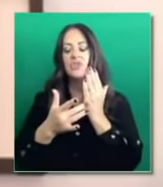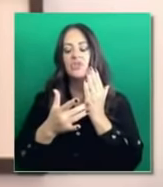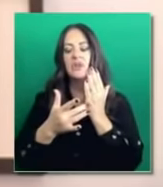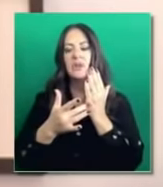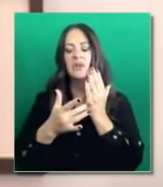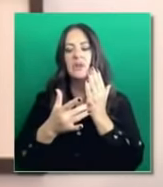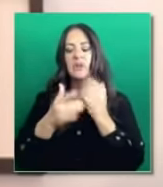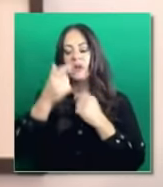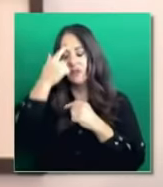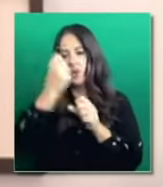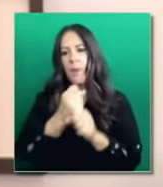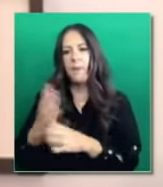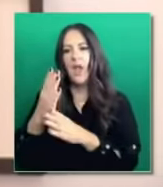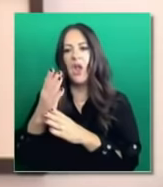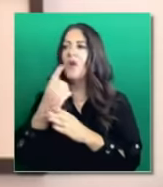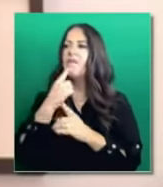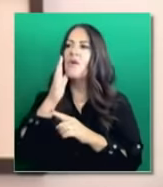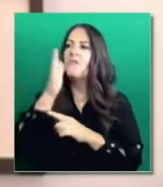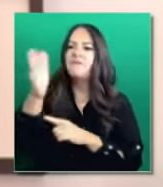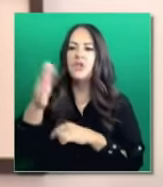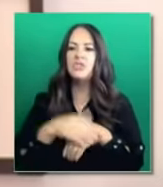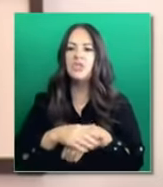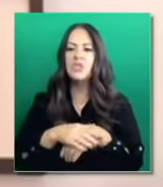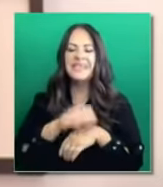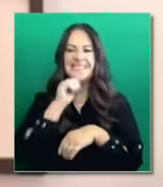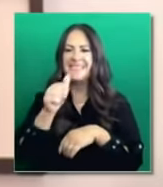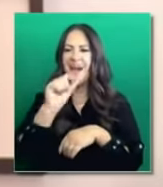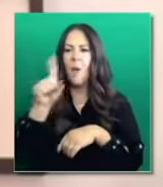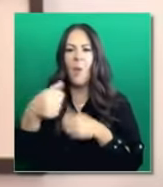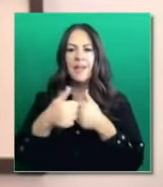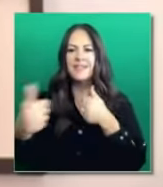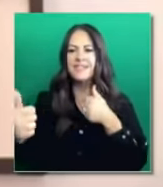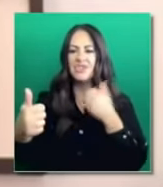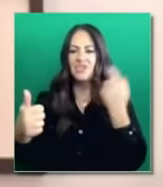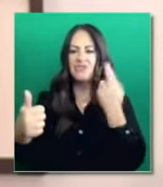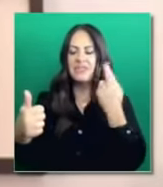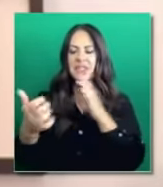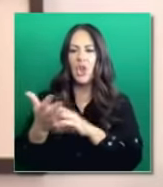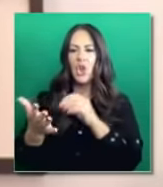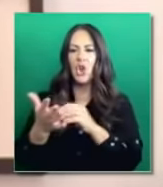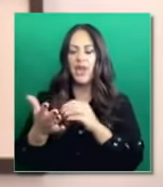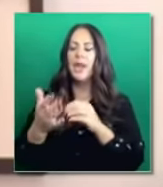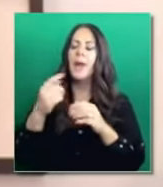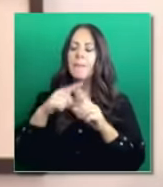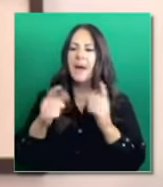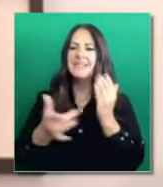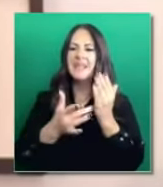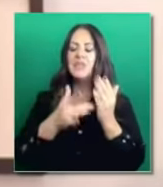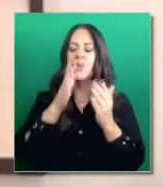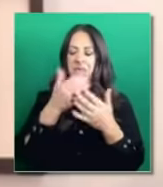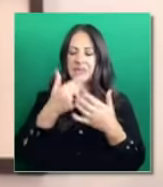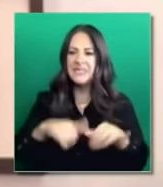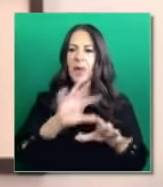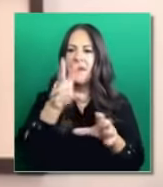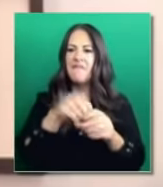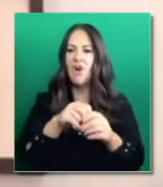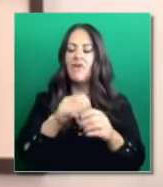It's not just about distance learning. And so we'll be doing many things and making sure that we engage families